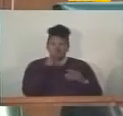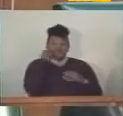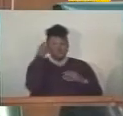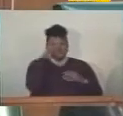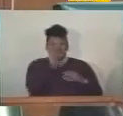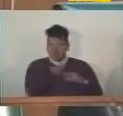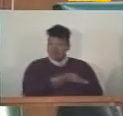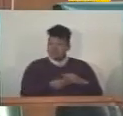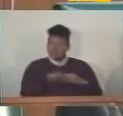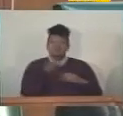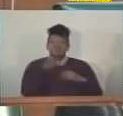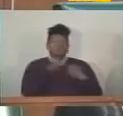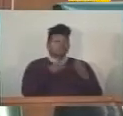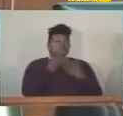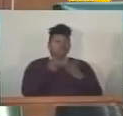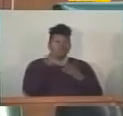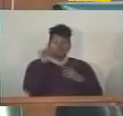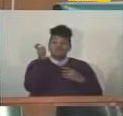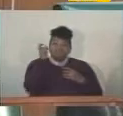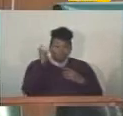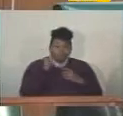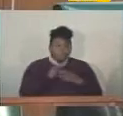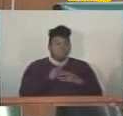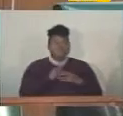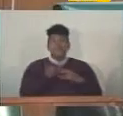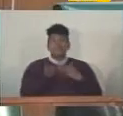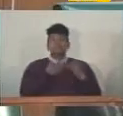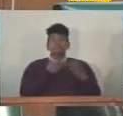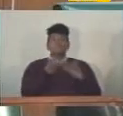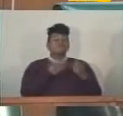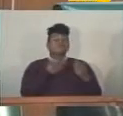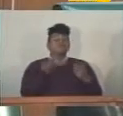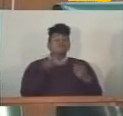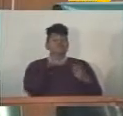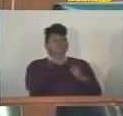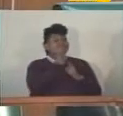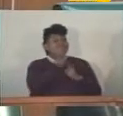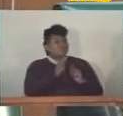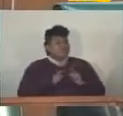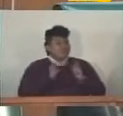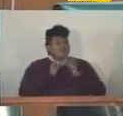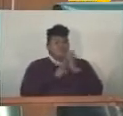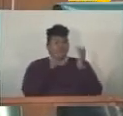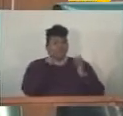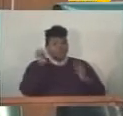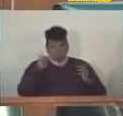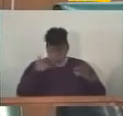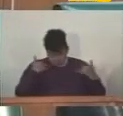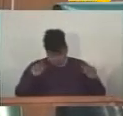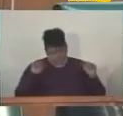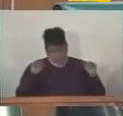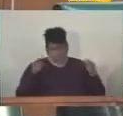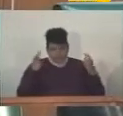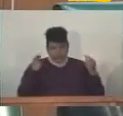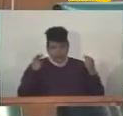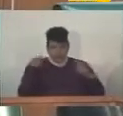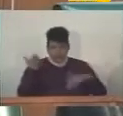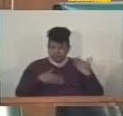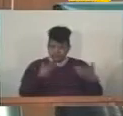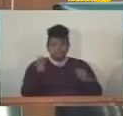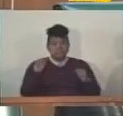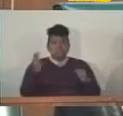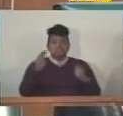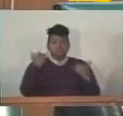are, irrespective of where you're from, irrespective of the circumstances that confront you. You can use the